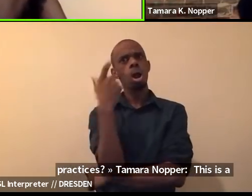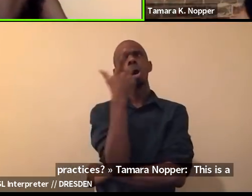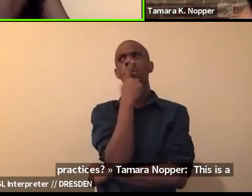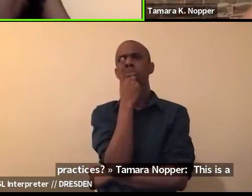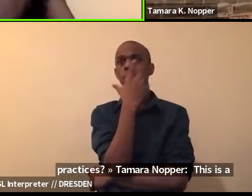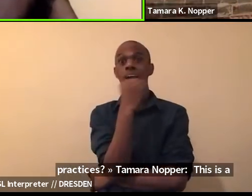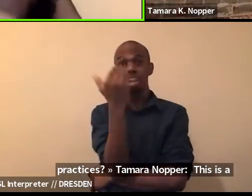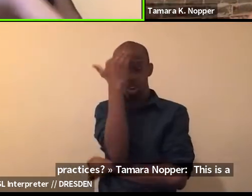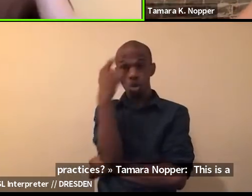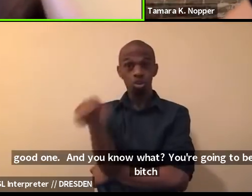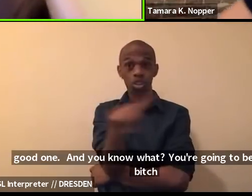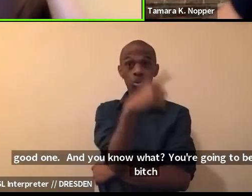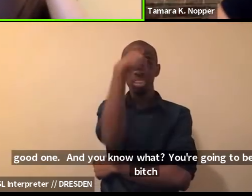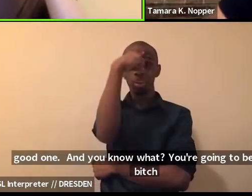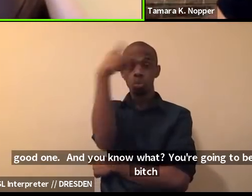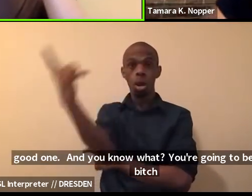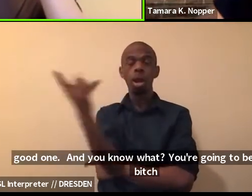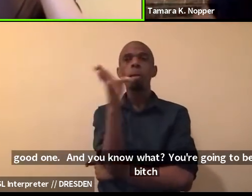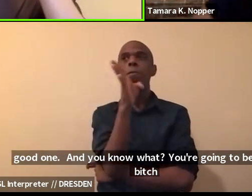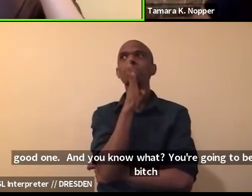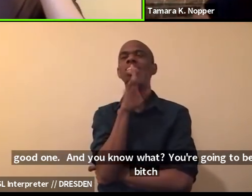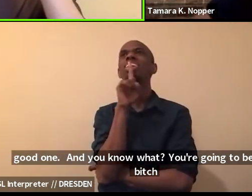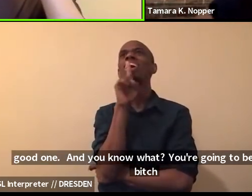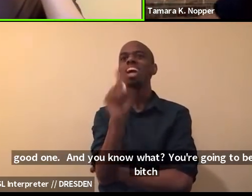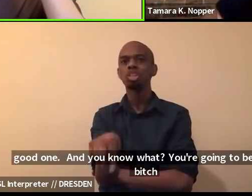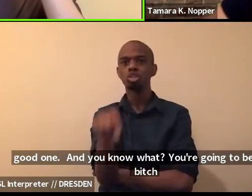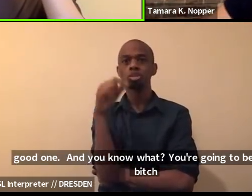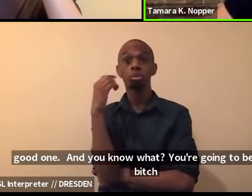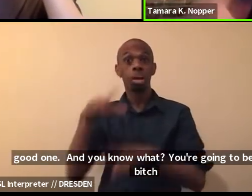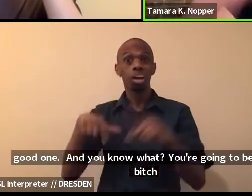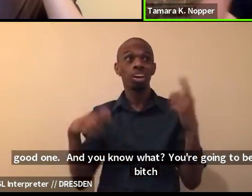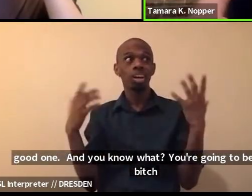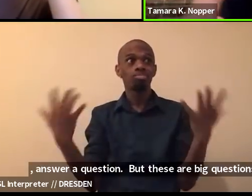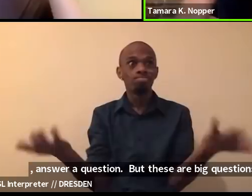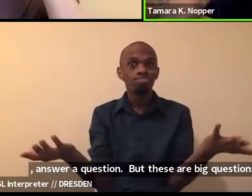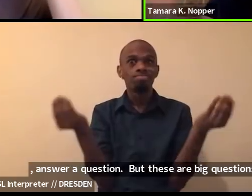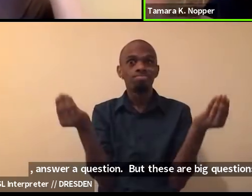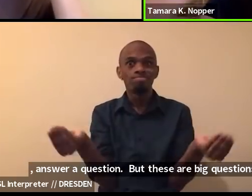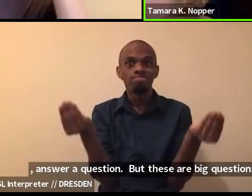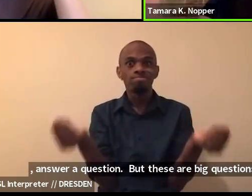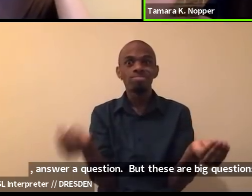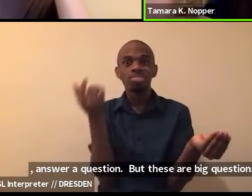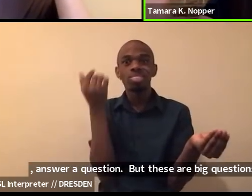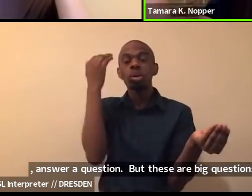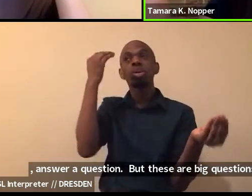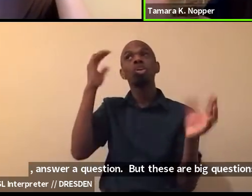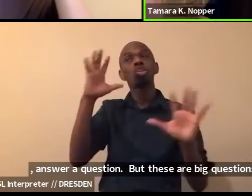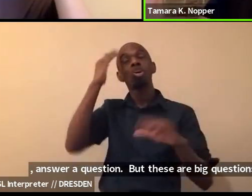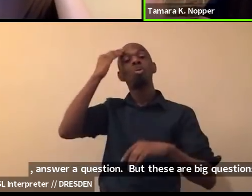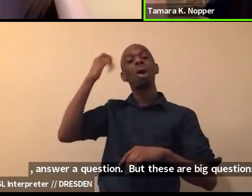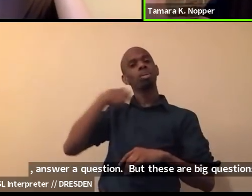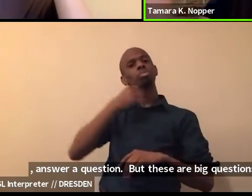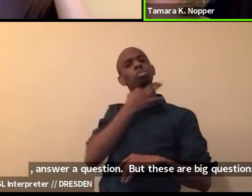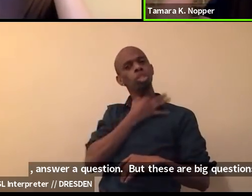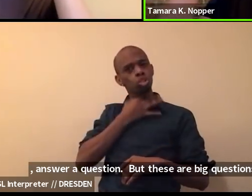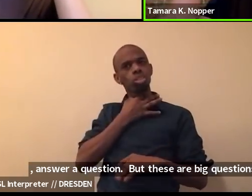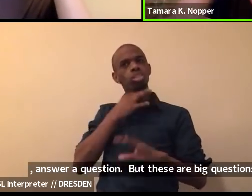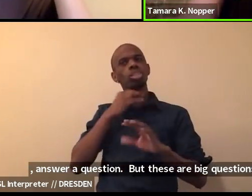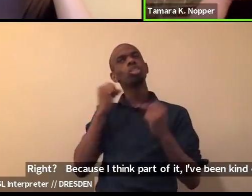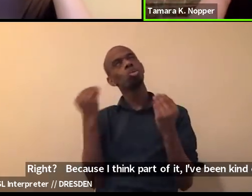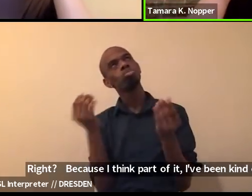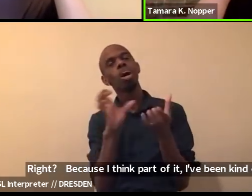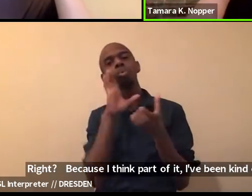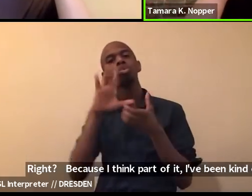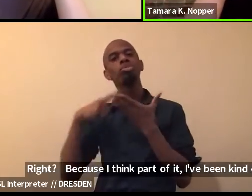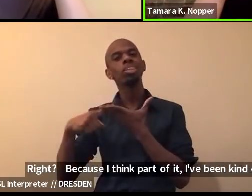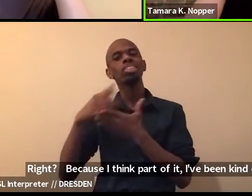big questions, right? Because part of it is, I think, you know, I've been kind of curious, you know, so I'll just talk about some of the debates that are going on. So you do